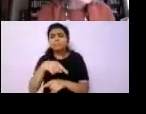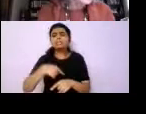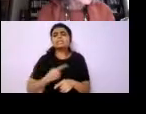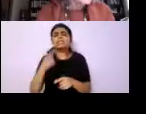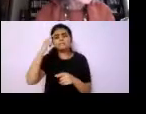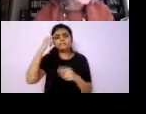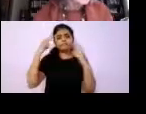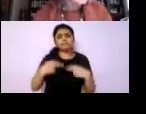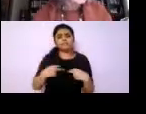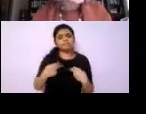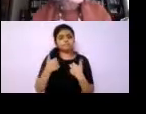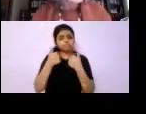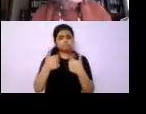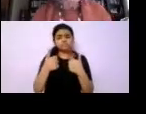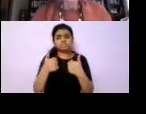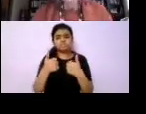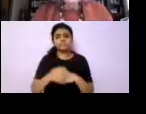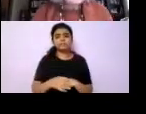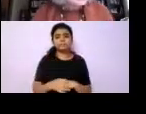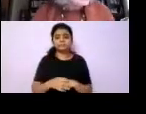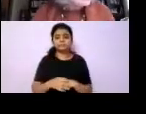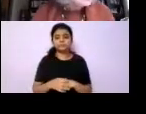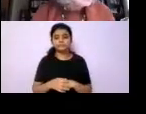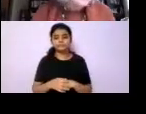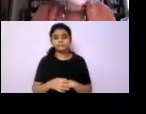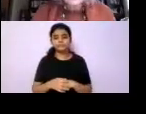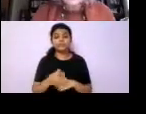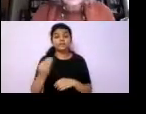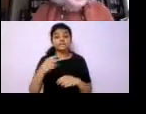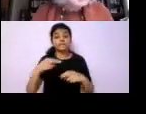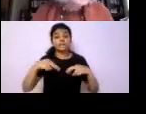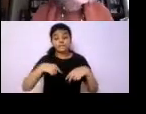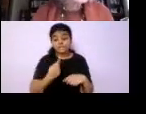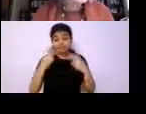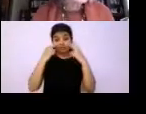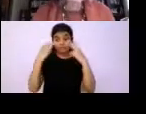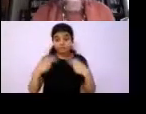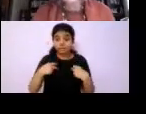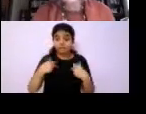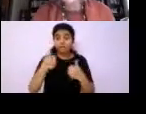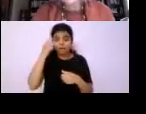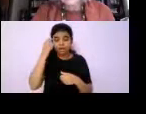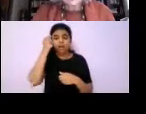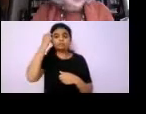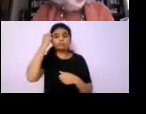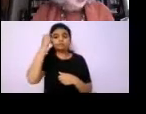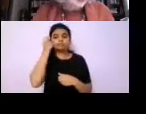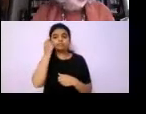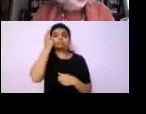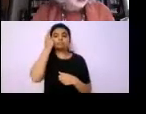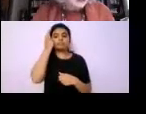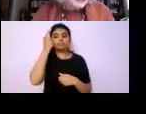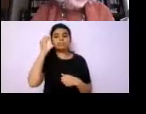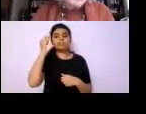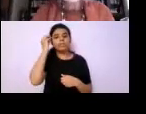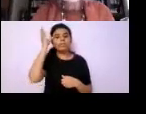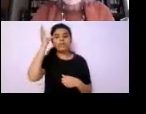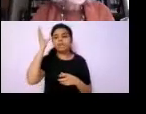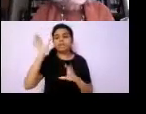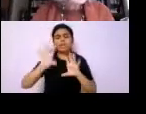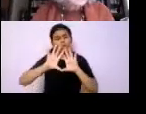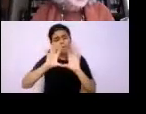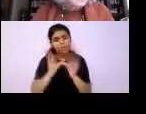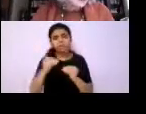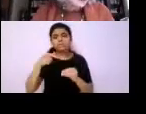some degree. But with self-determination comes the presumption of self-sufficiency, and